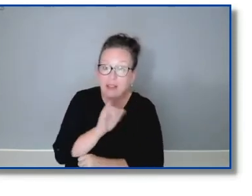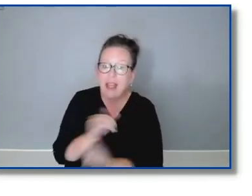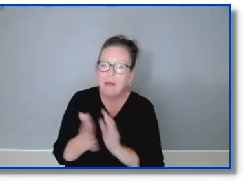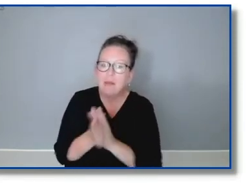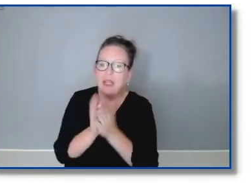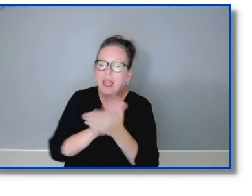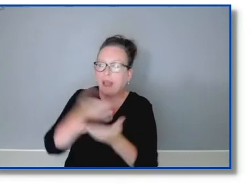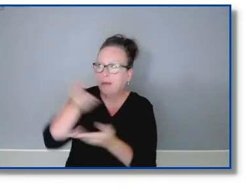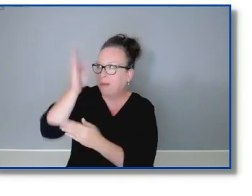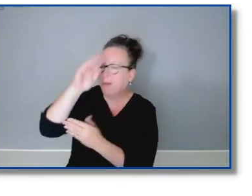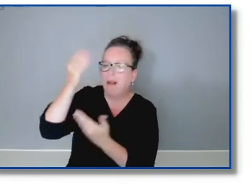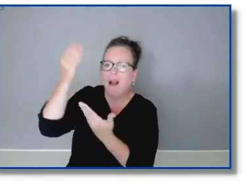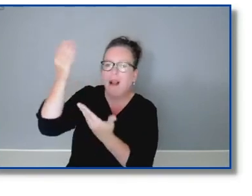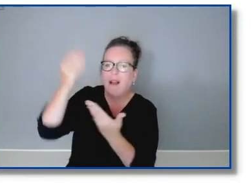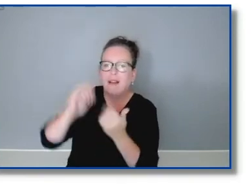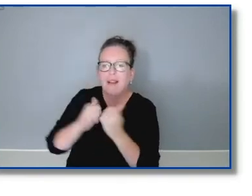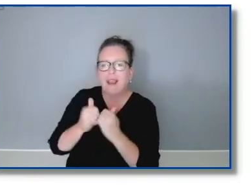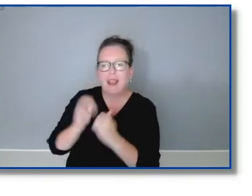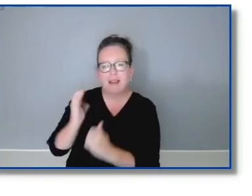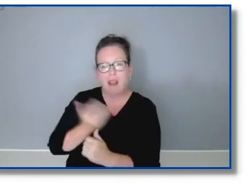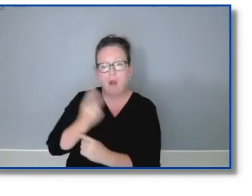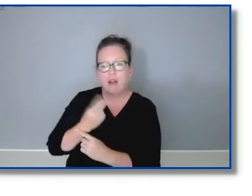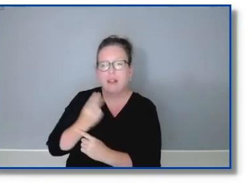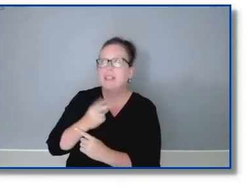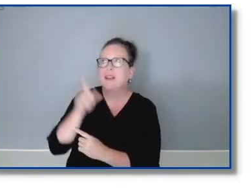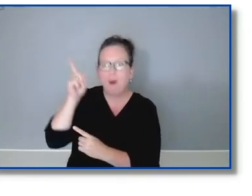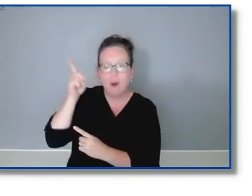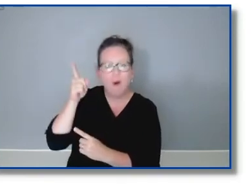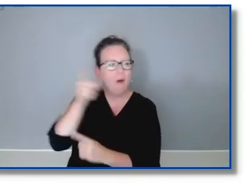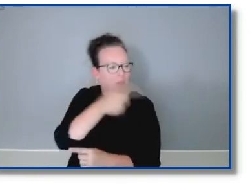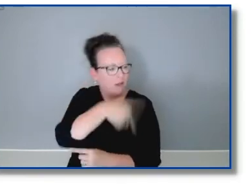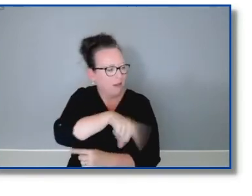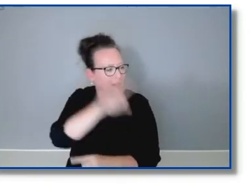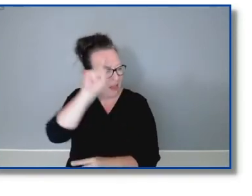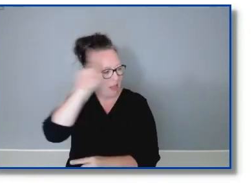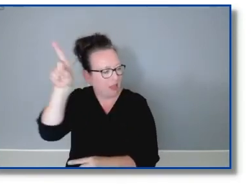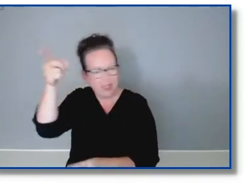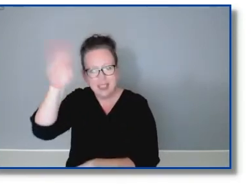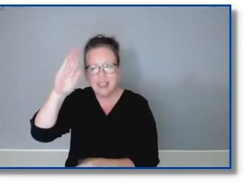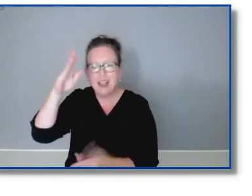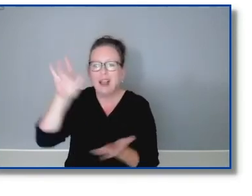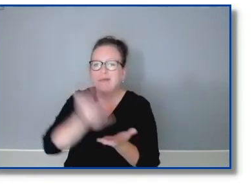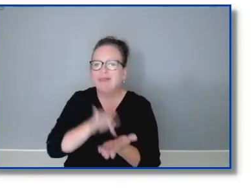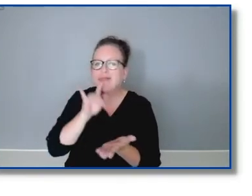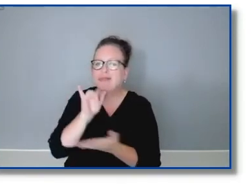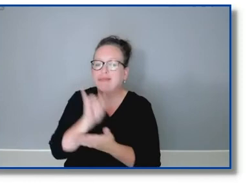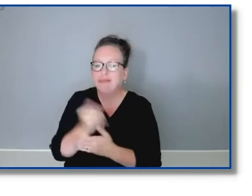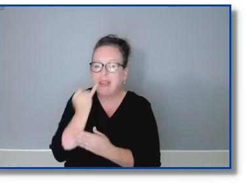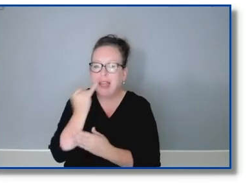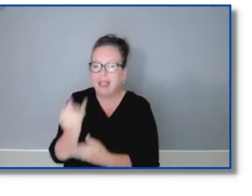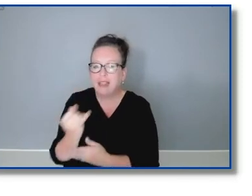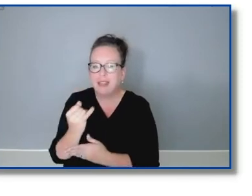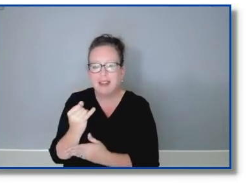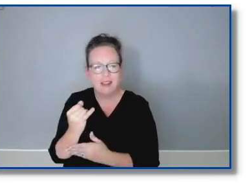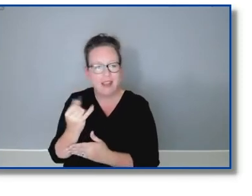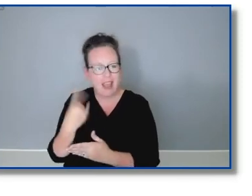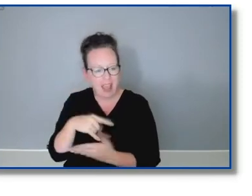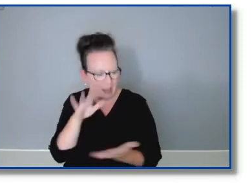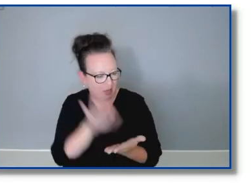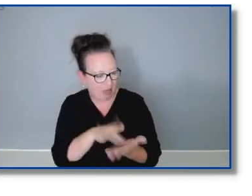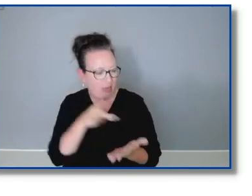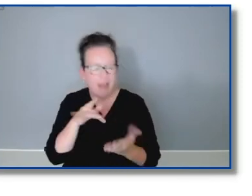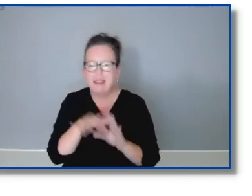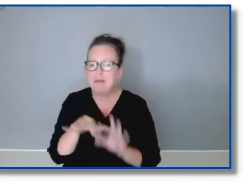how colonial history took advantage of local beliefs to capitalize on spirituality for